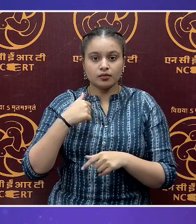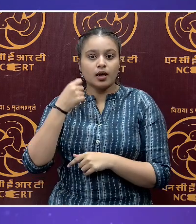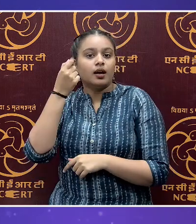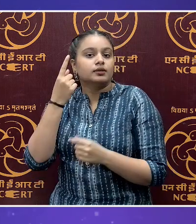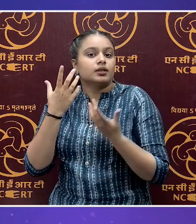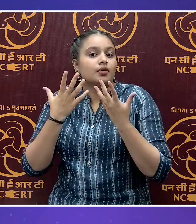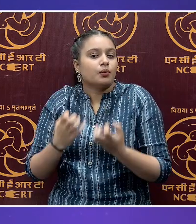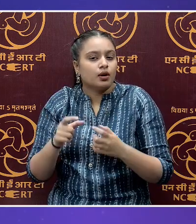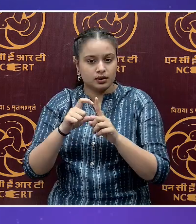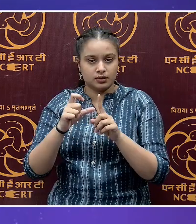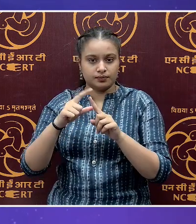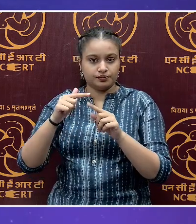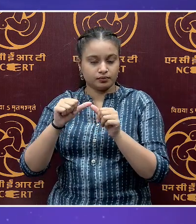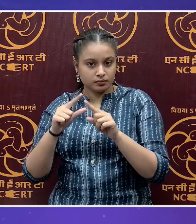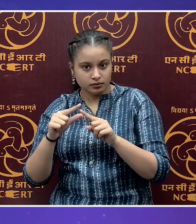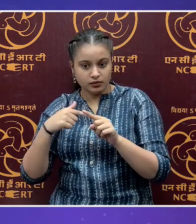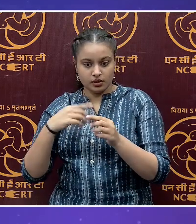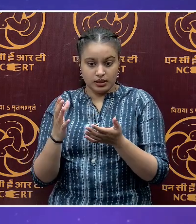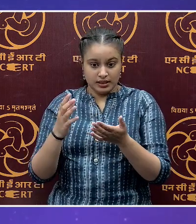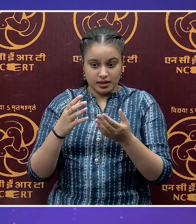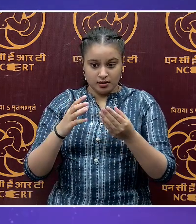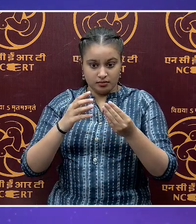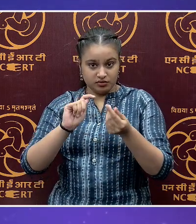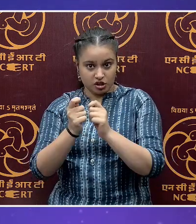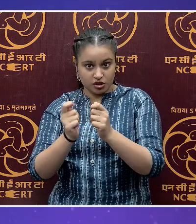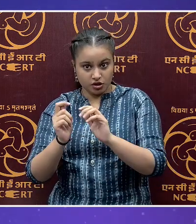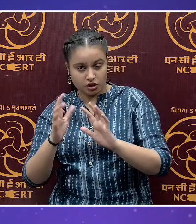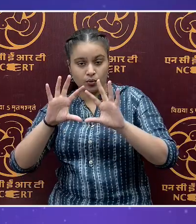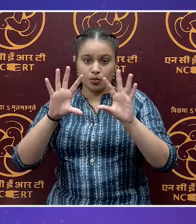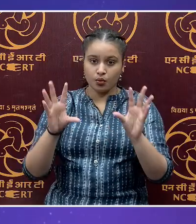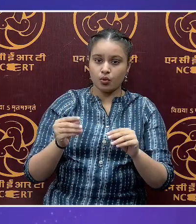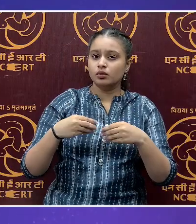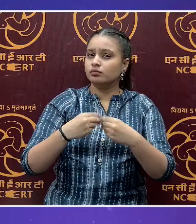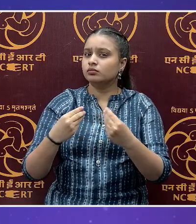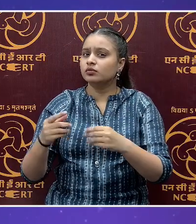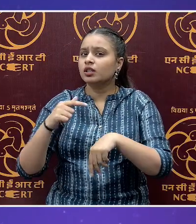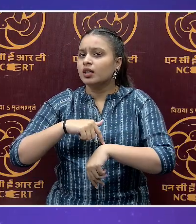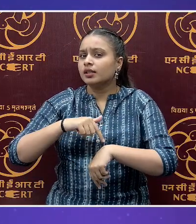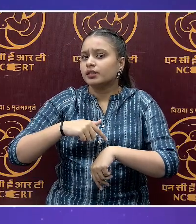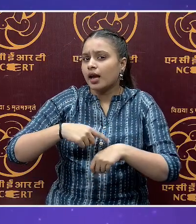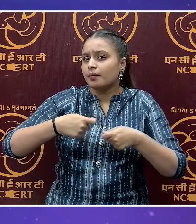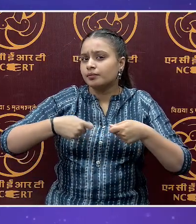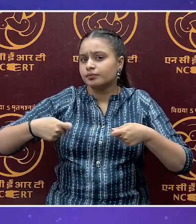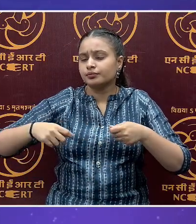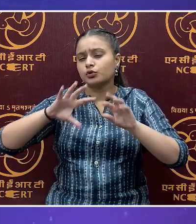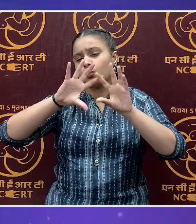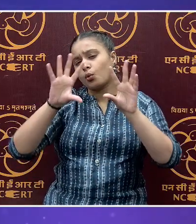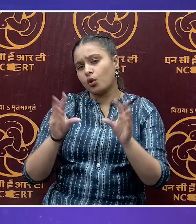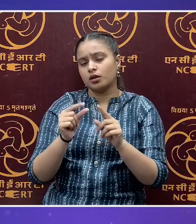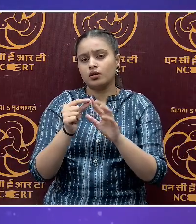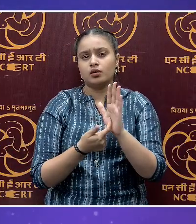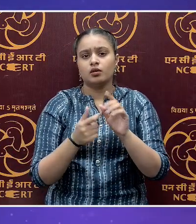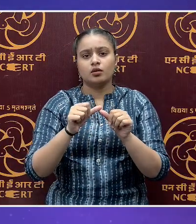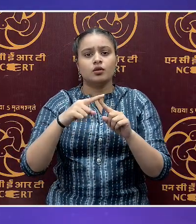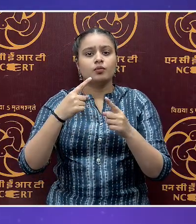data transfer is one very important aspect. You're transferring all the data. How long will it take to transfer all the data from PRASHAST 1.0